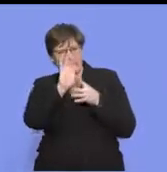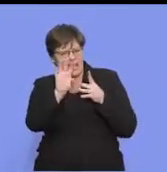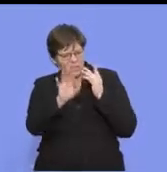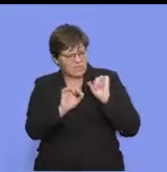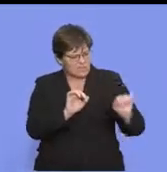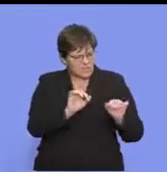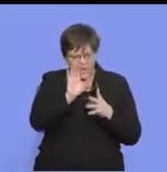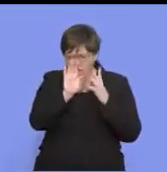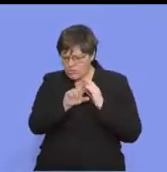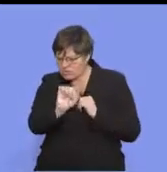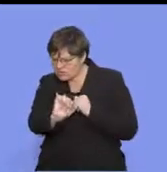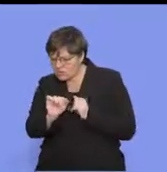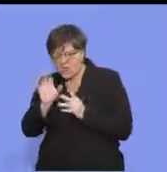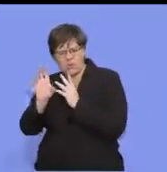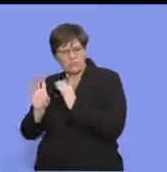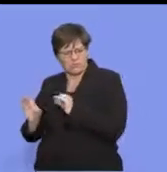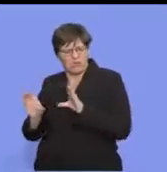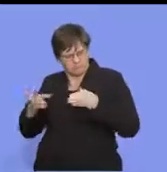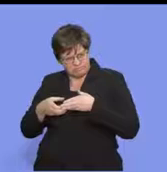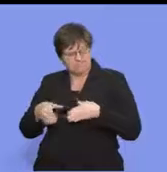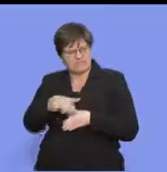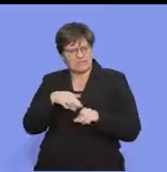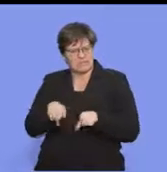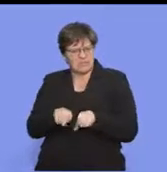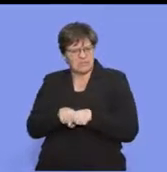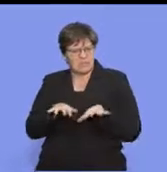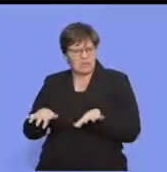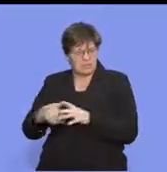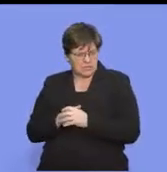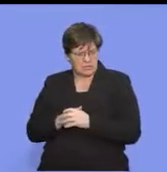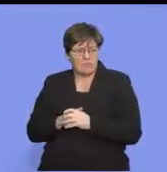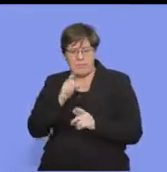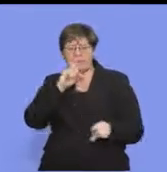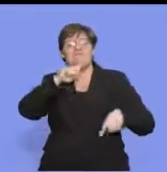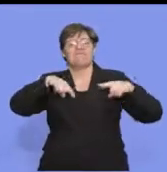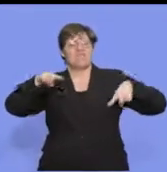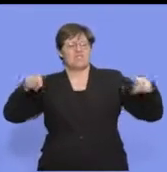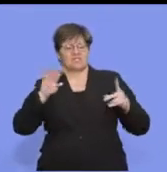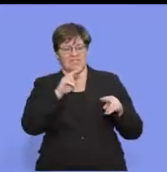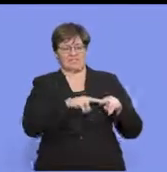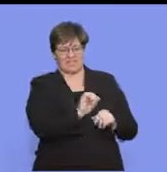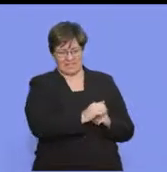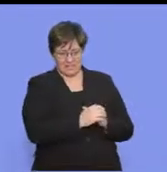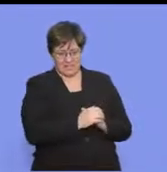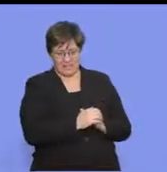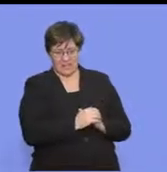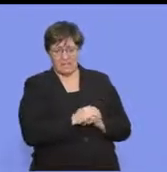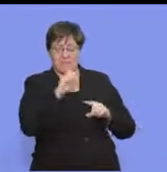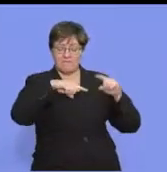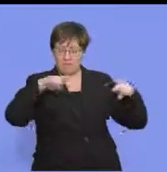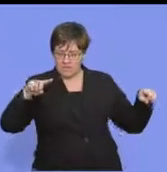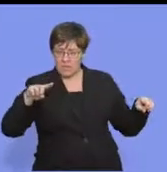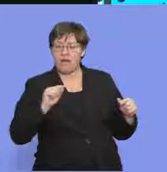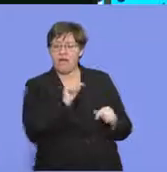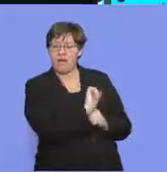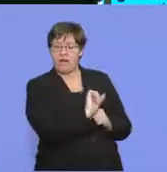characteristics, and those characteristics obviously are linked to variation. So as soon as we have variation, that means then that